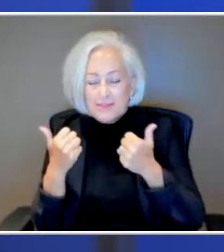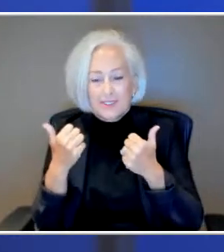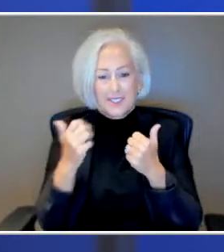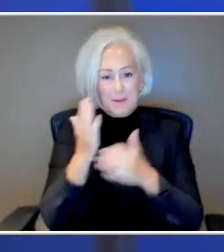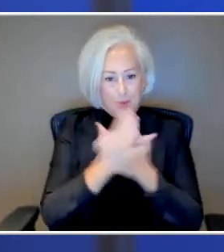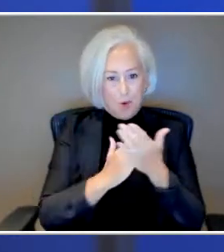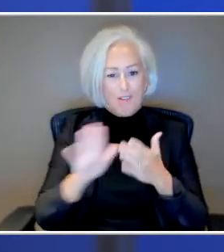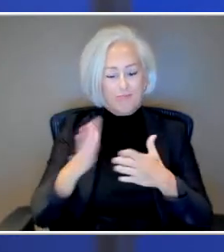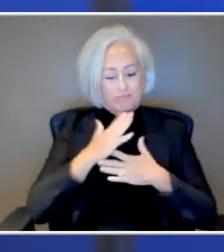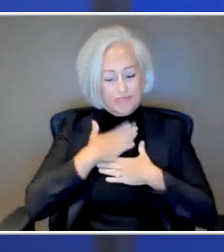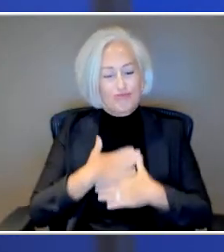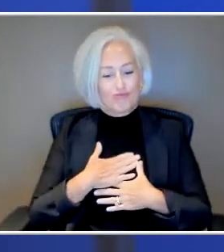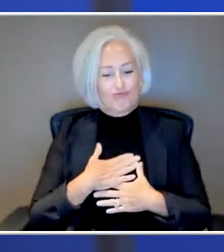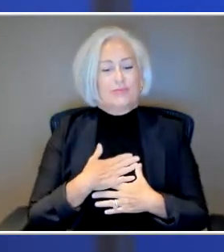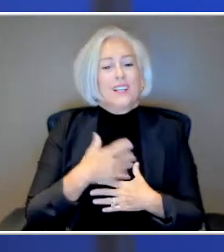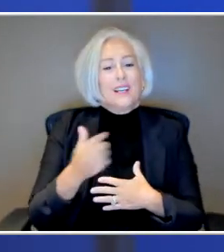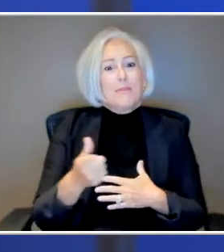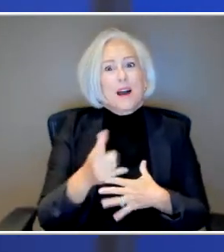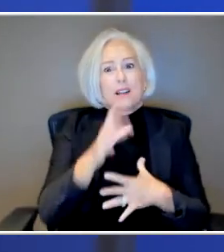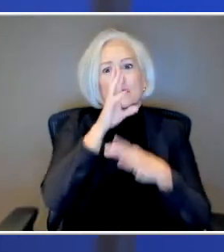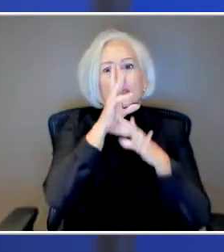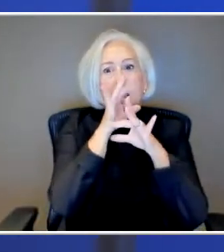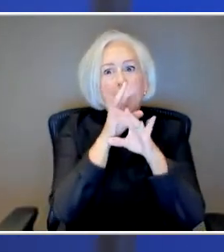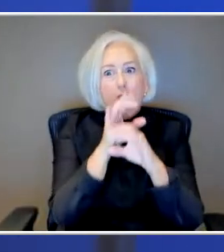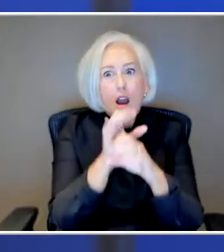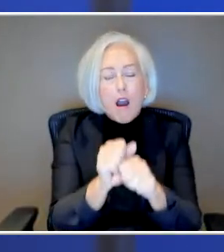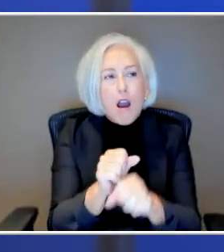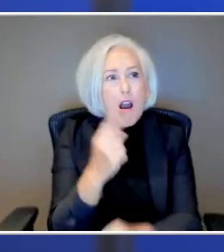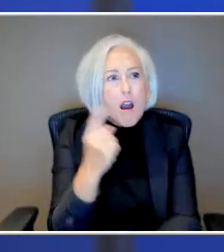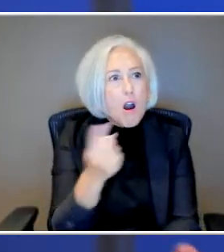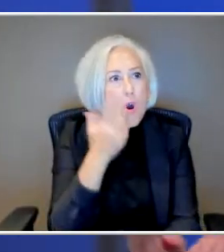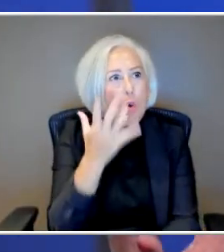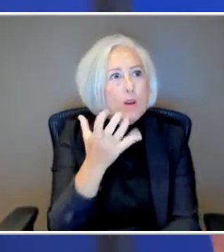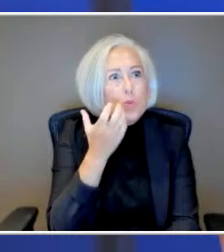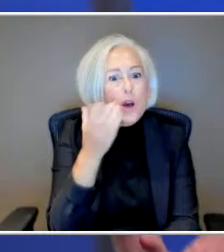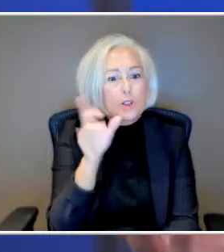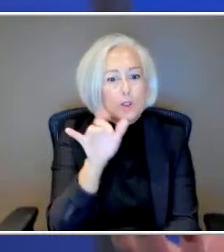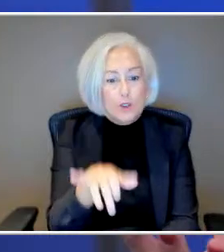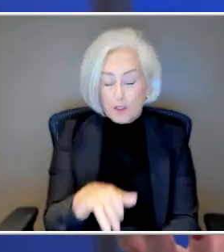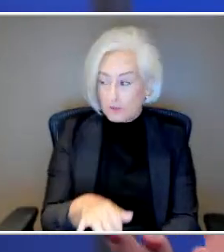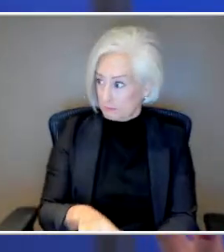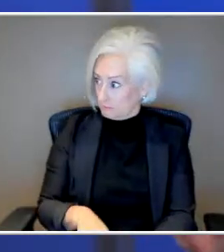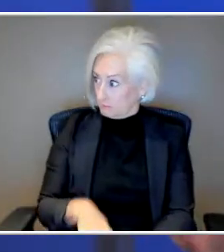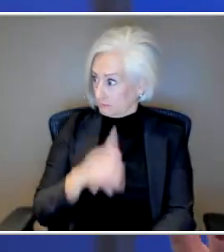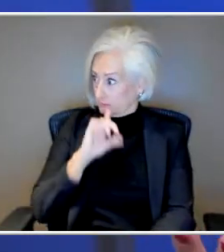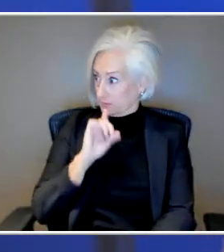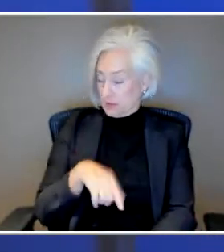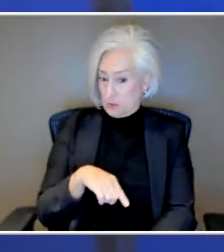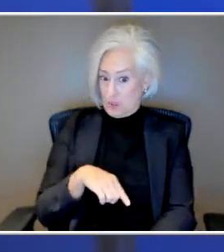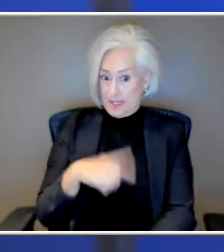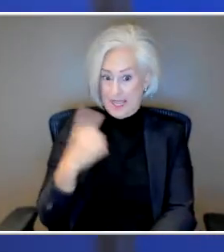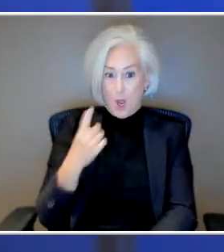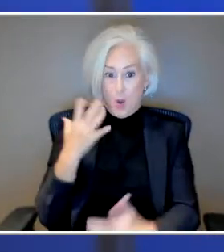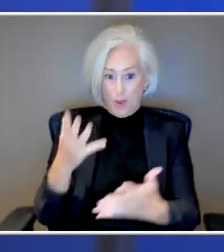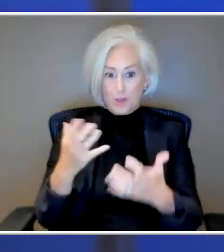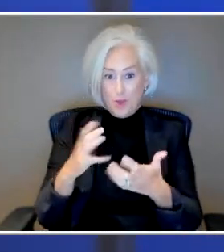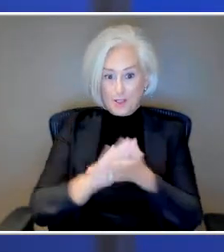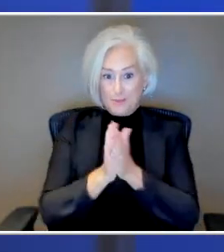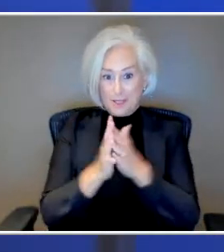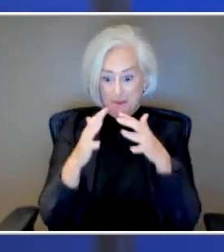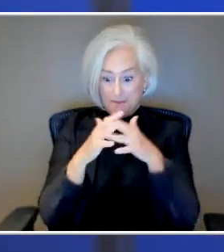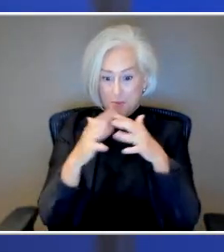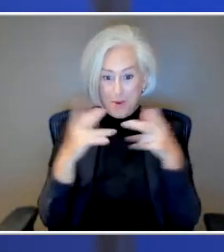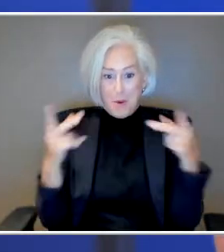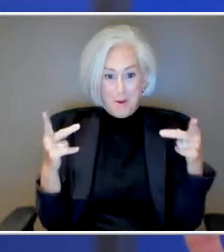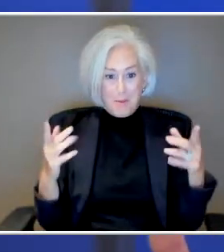and intrigue, and saying, I've always wanted to do this. I'm like, are you kidding me? Because I've always wanted to do, to